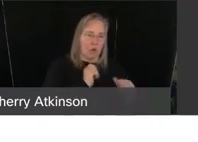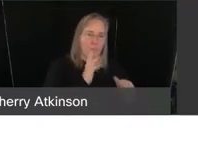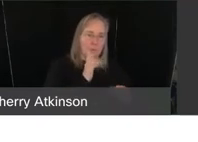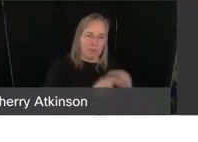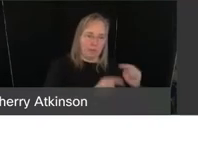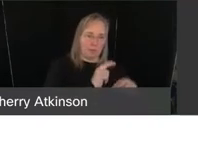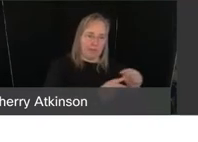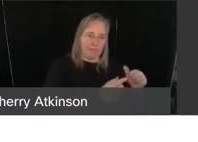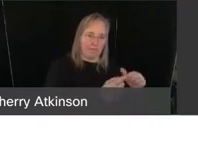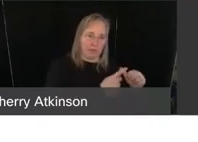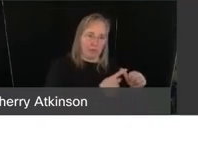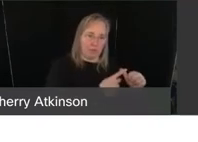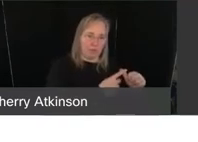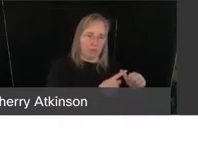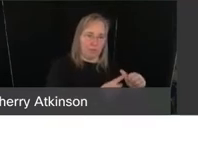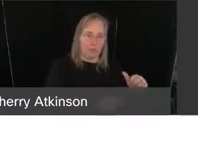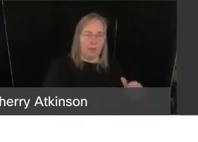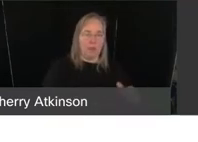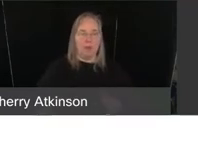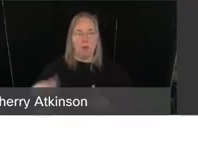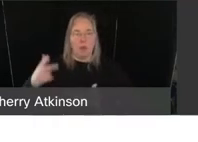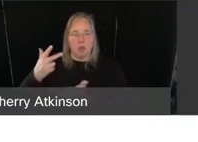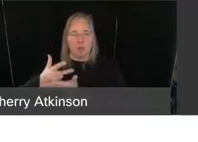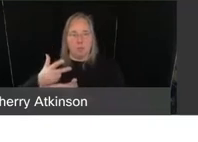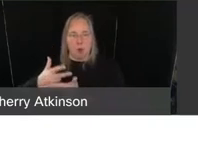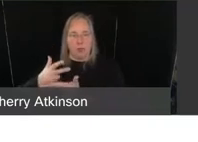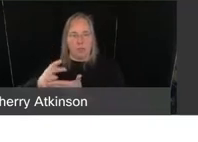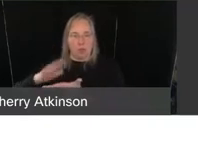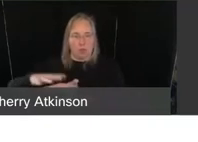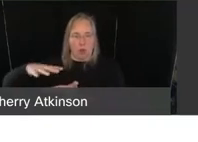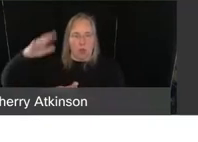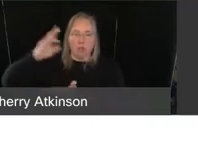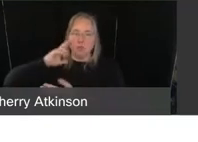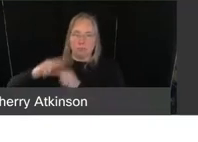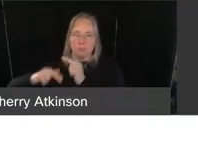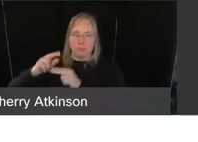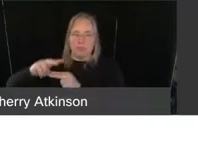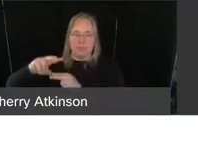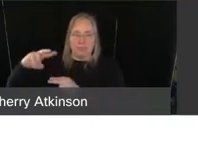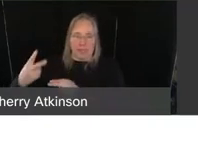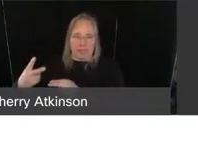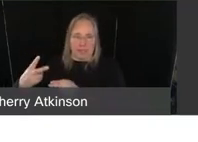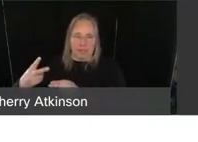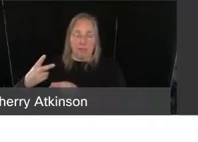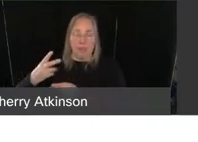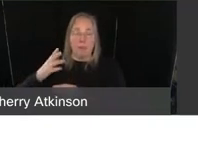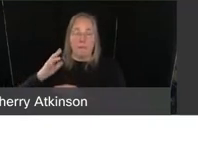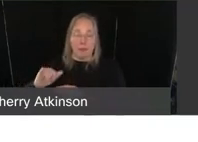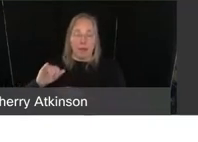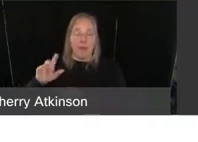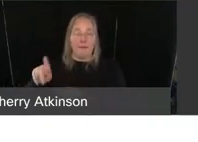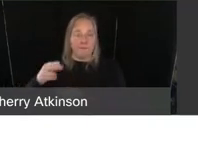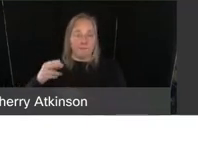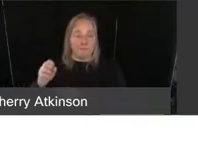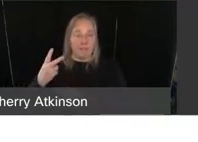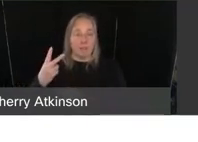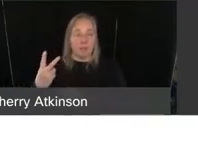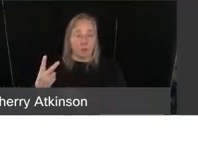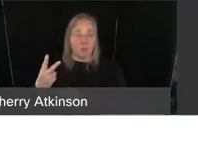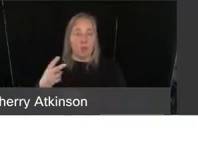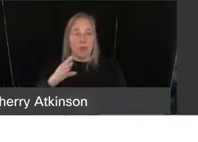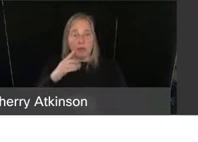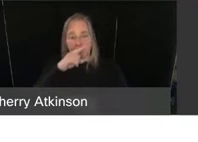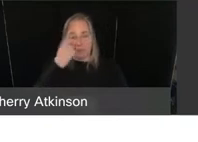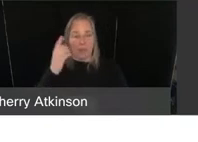parking garage will be constructed second. And as you can see, and by phase two, the black box theaters are starting to build out.